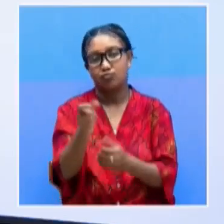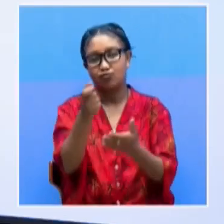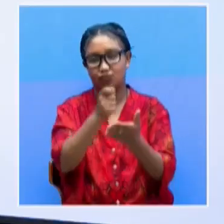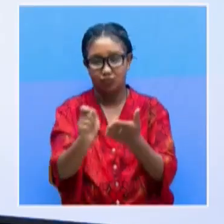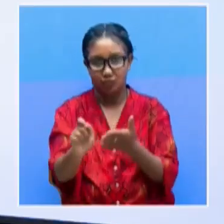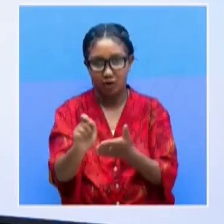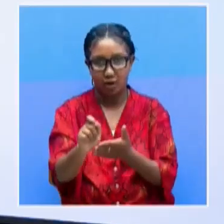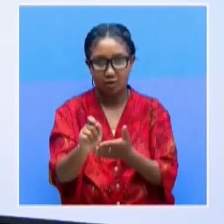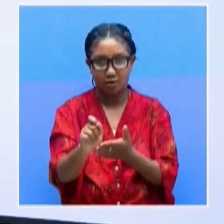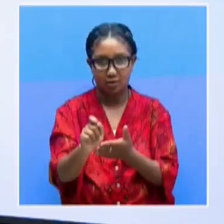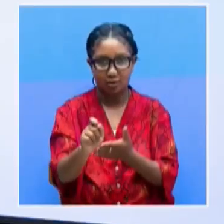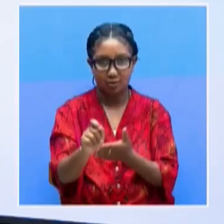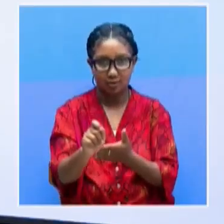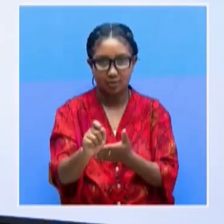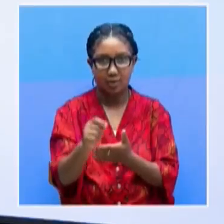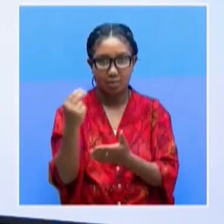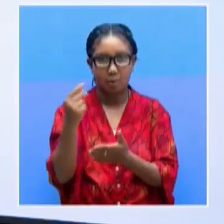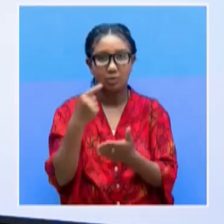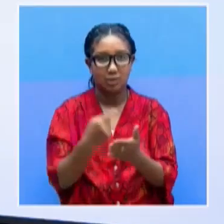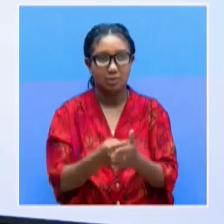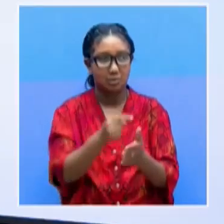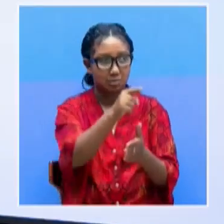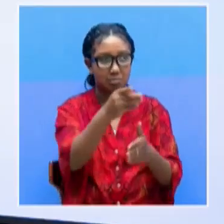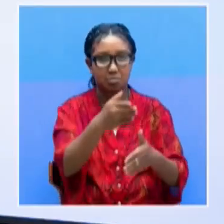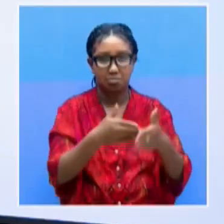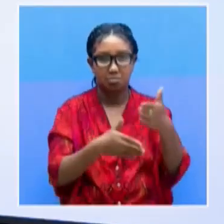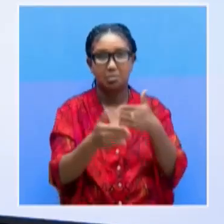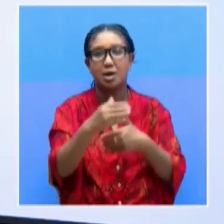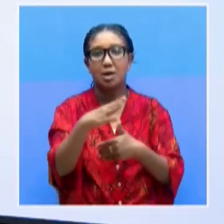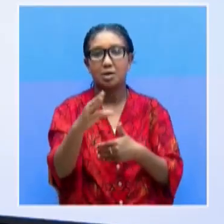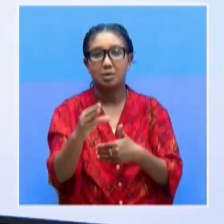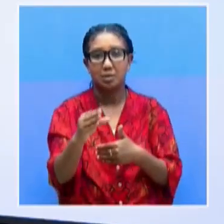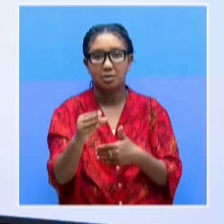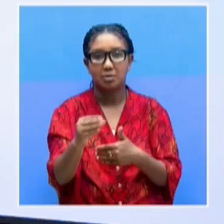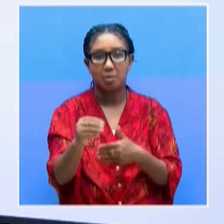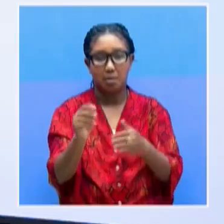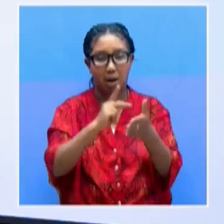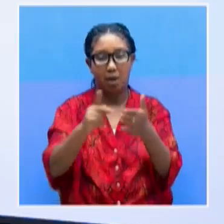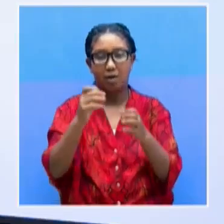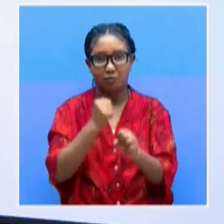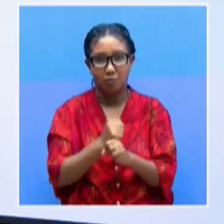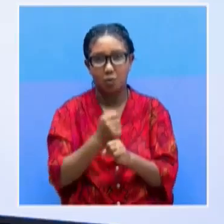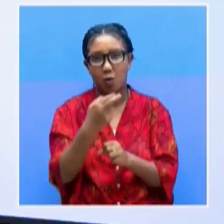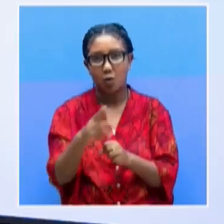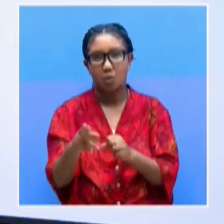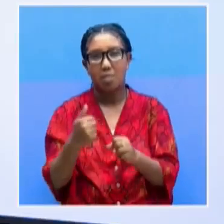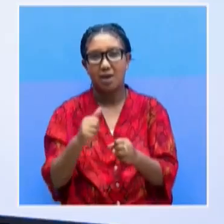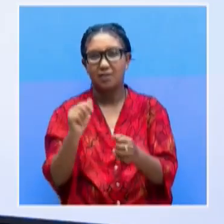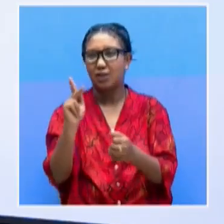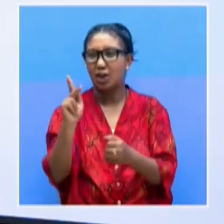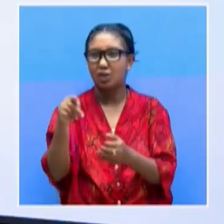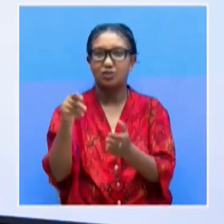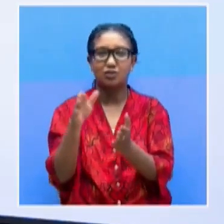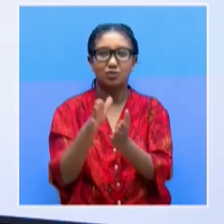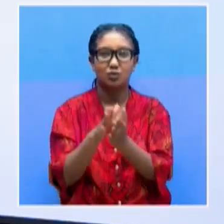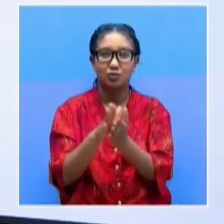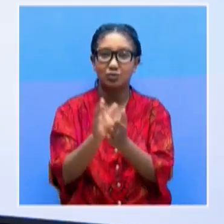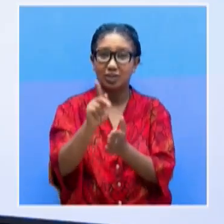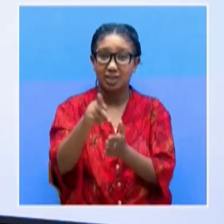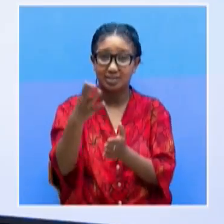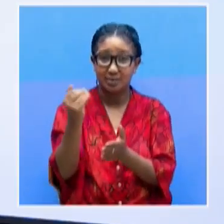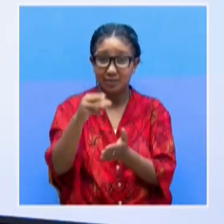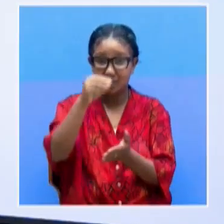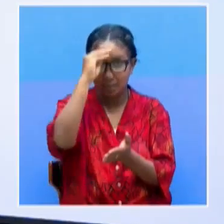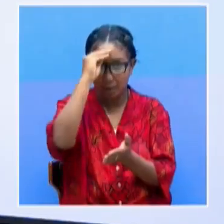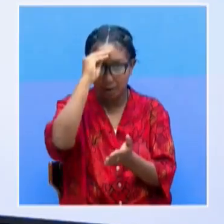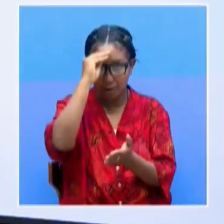that by using this pattern and then come up to a paragraph form. Or my KG school. From your KG school, you